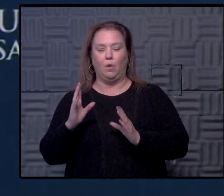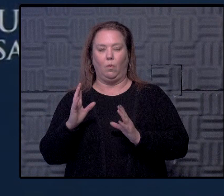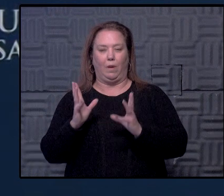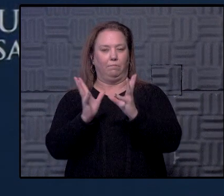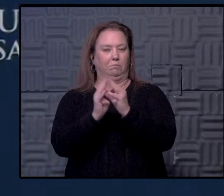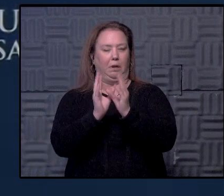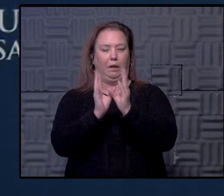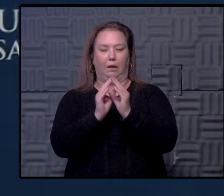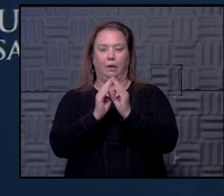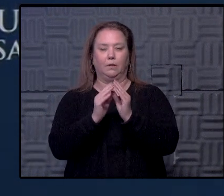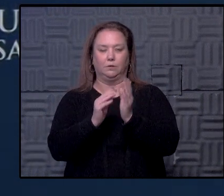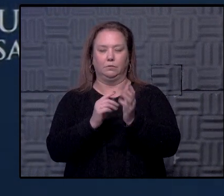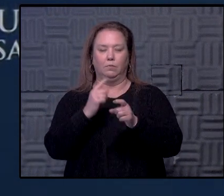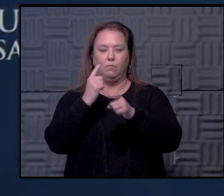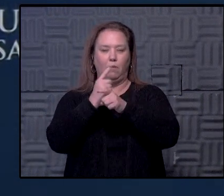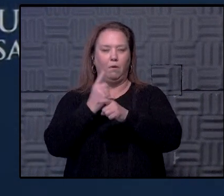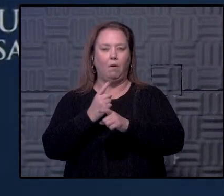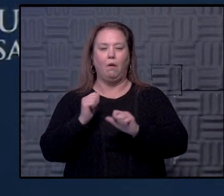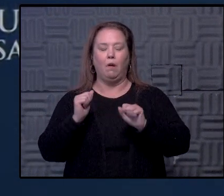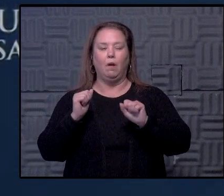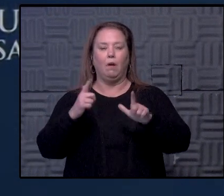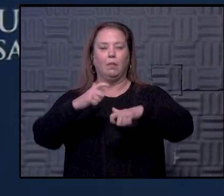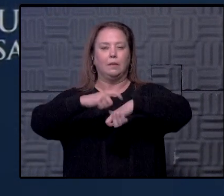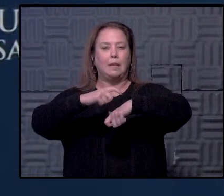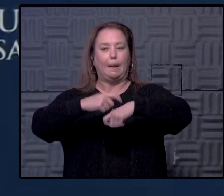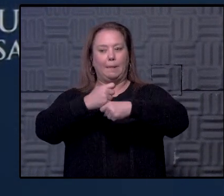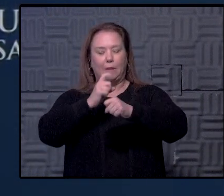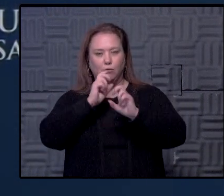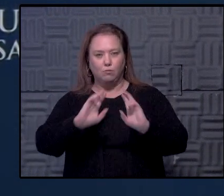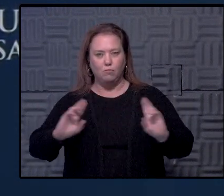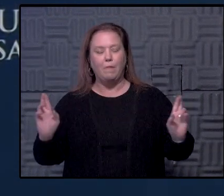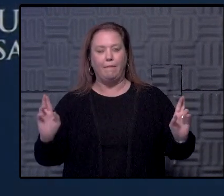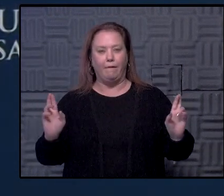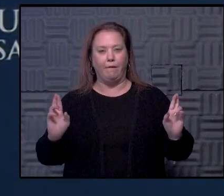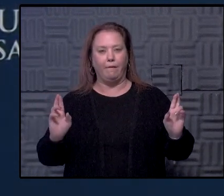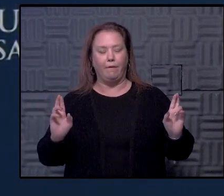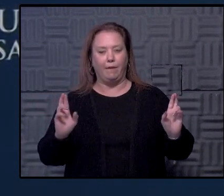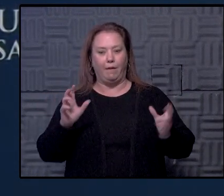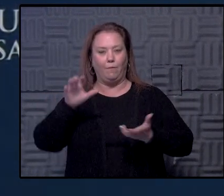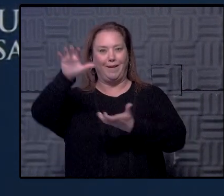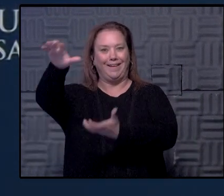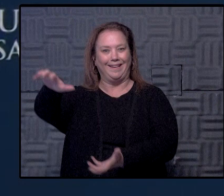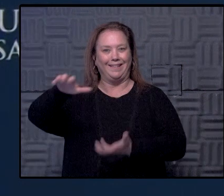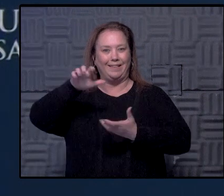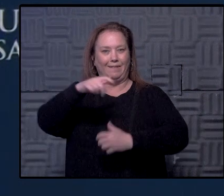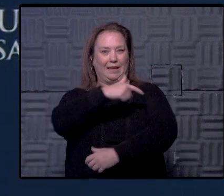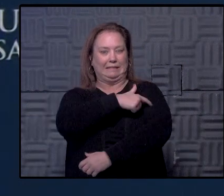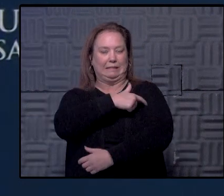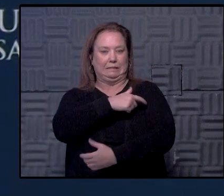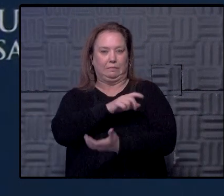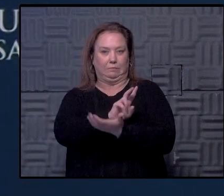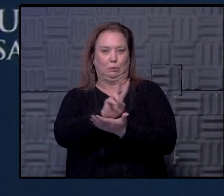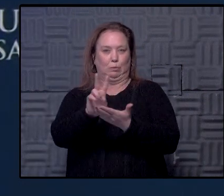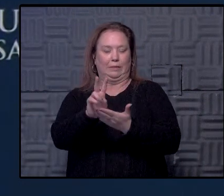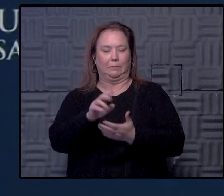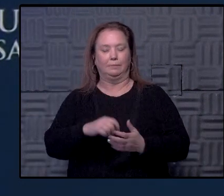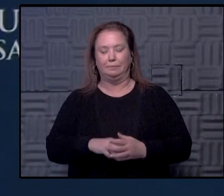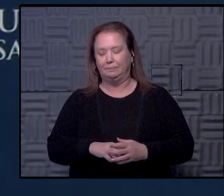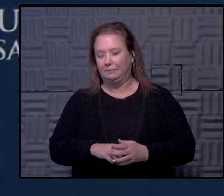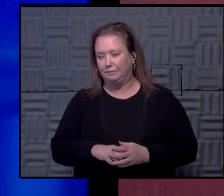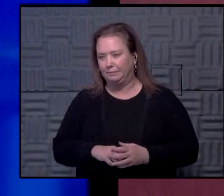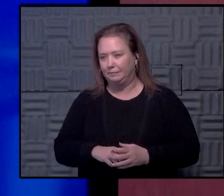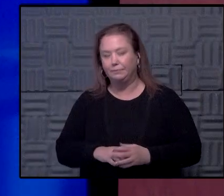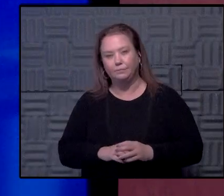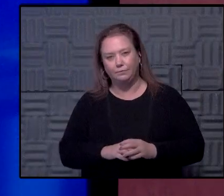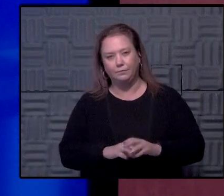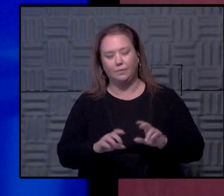regular basis as we learn more to make sure that we are prepared if we do get that shipment in the next couple of weeks. Yeah, and I think